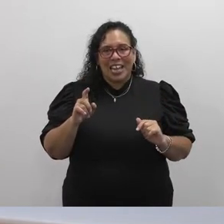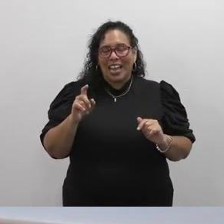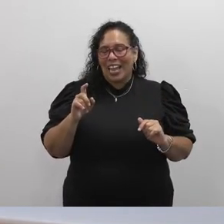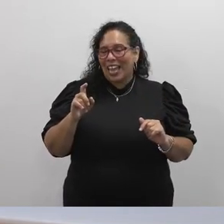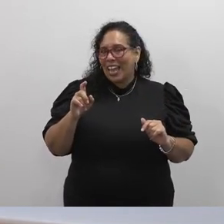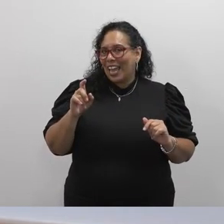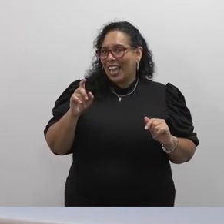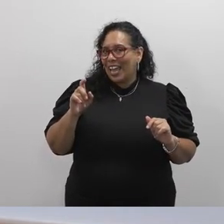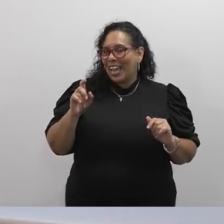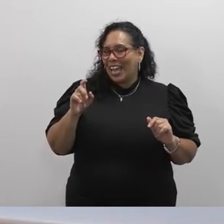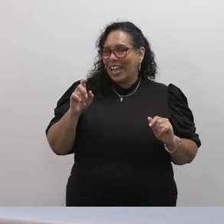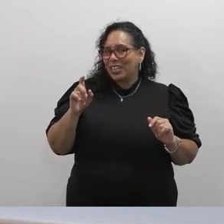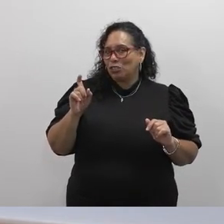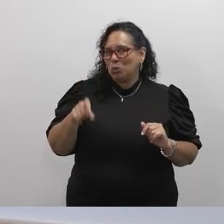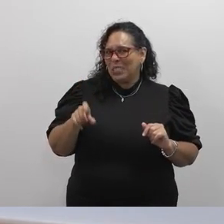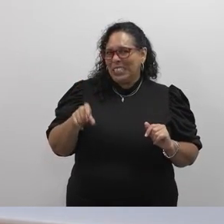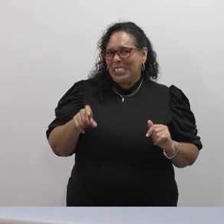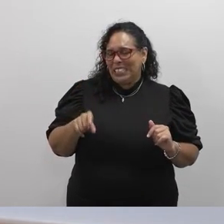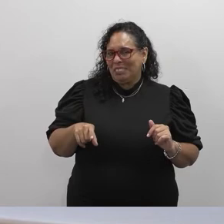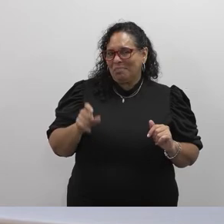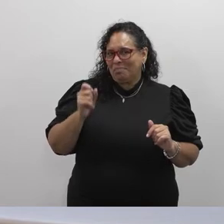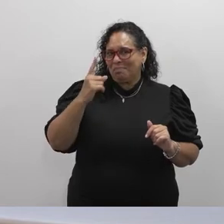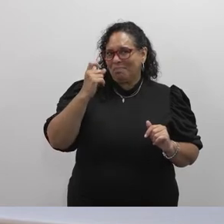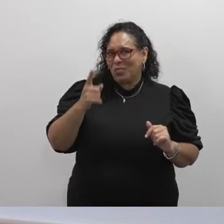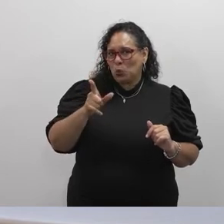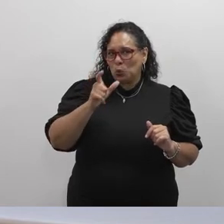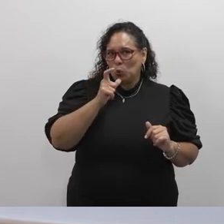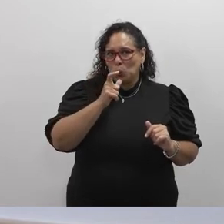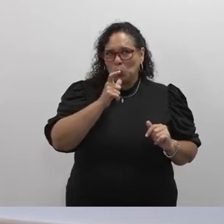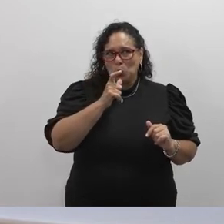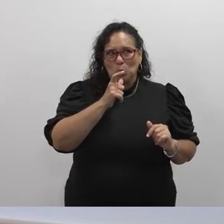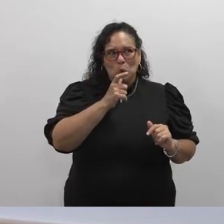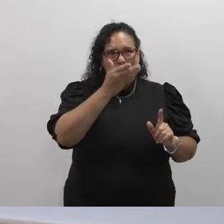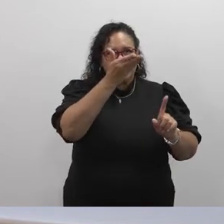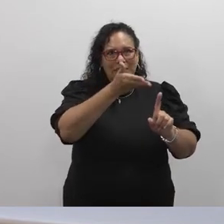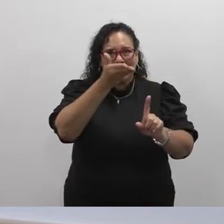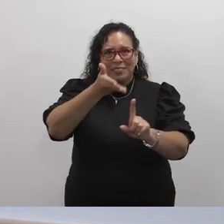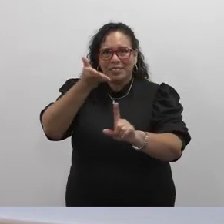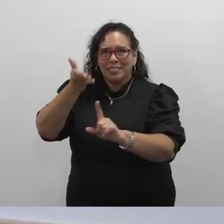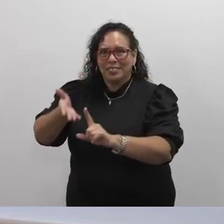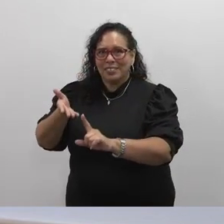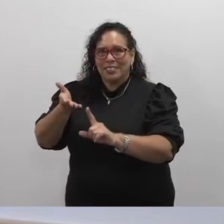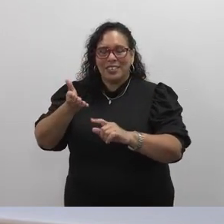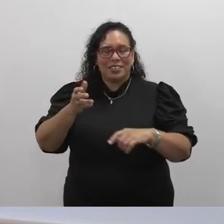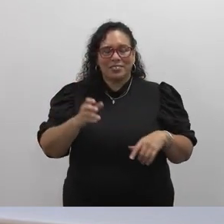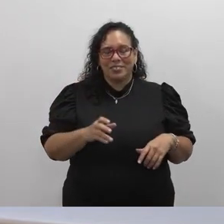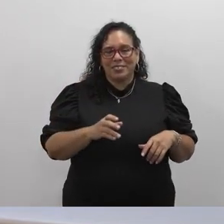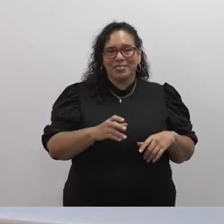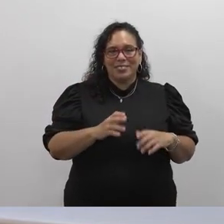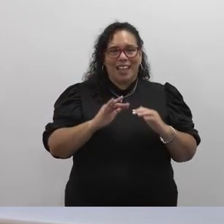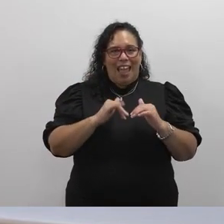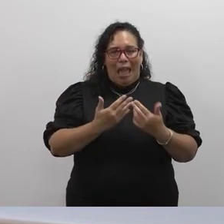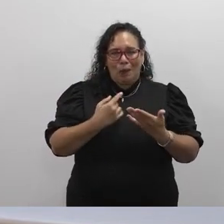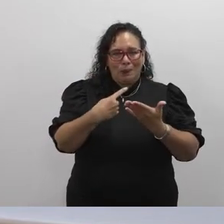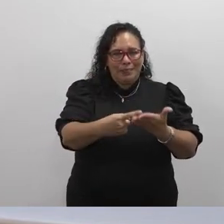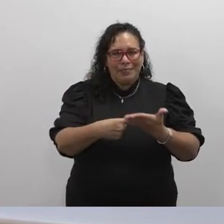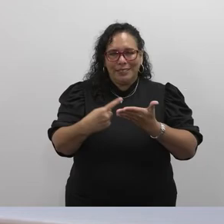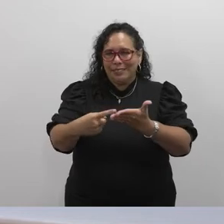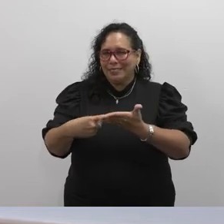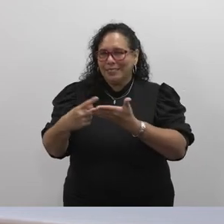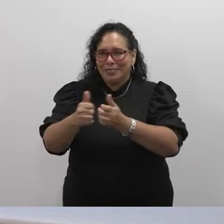get a beachhead of who's out there and how do we talk to them and whatnot in order to be successful.